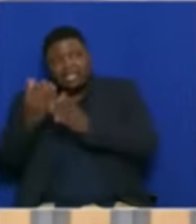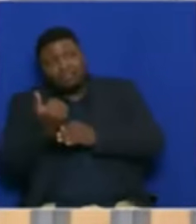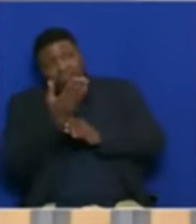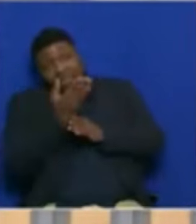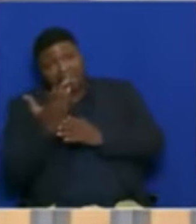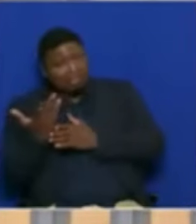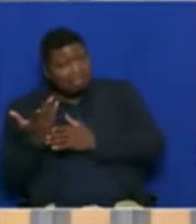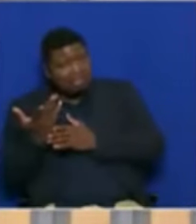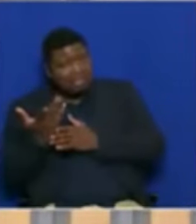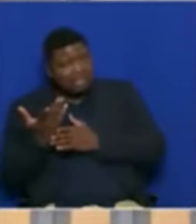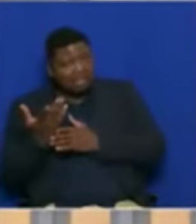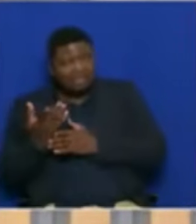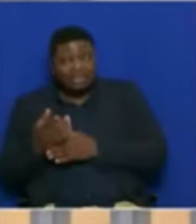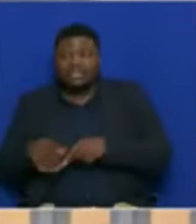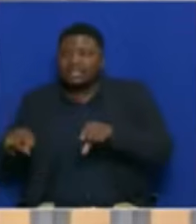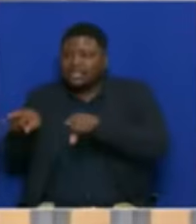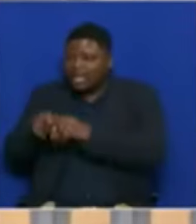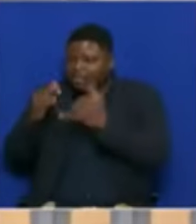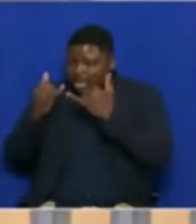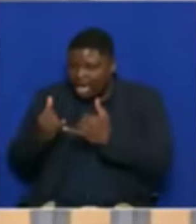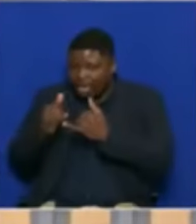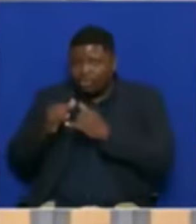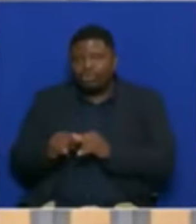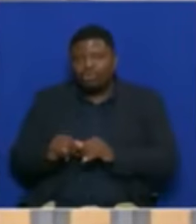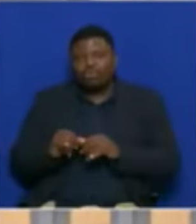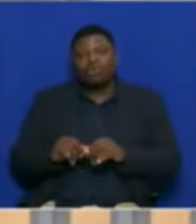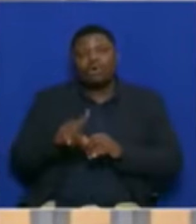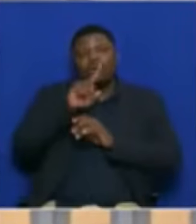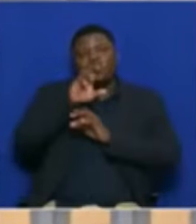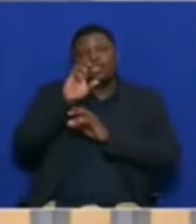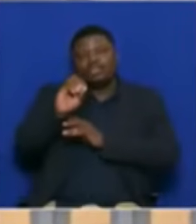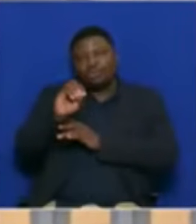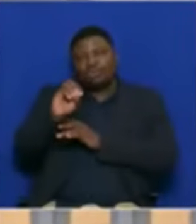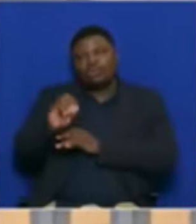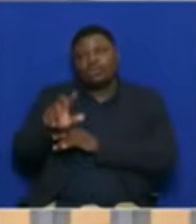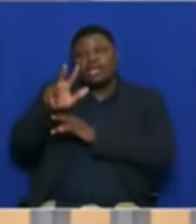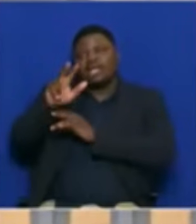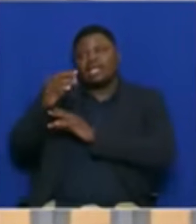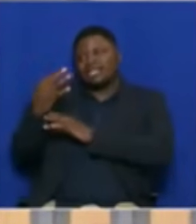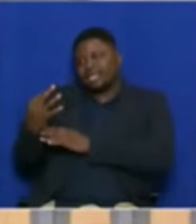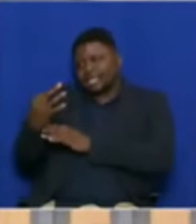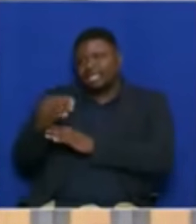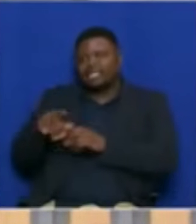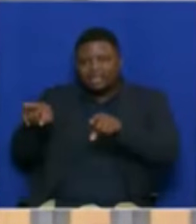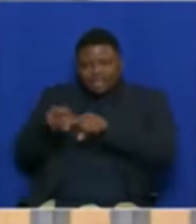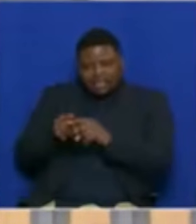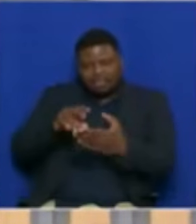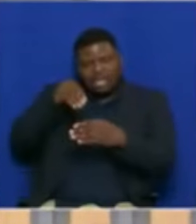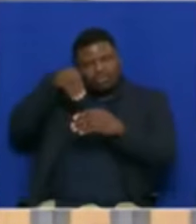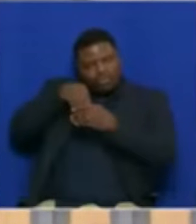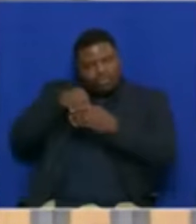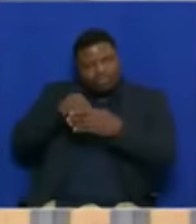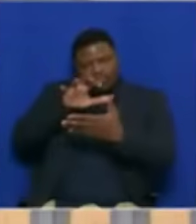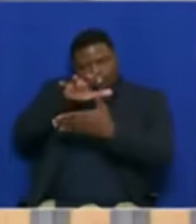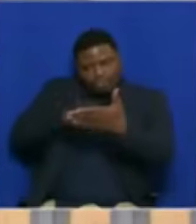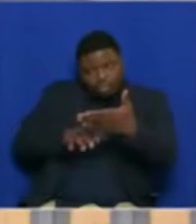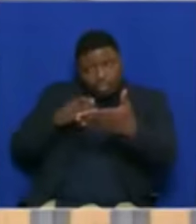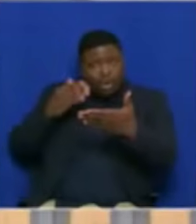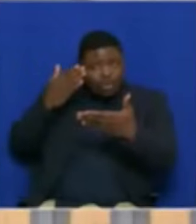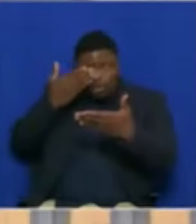1083? This one as well, I had knowledge. What I'm saying here, Commissioner, is that I had knowledge because I was right there when he was preparing